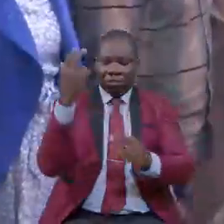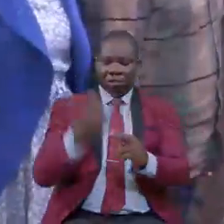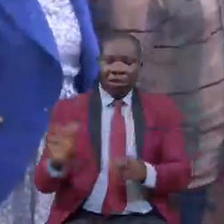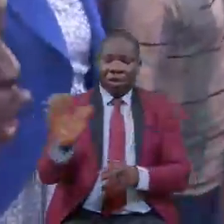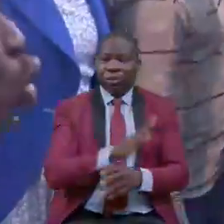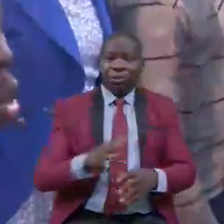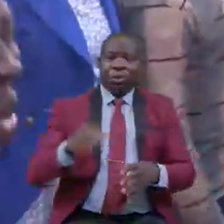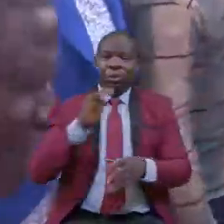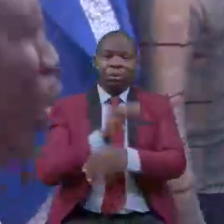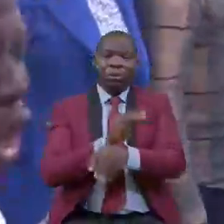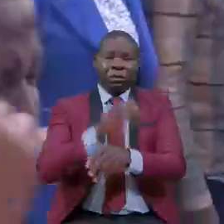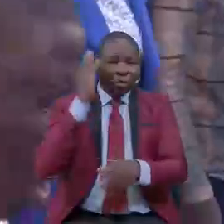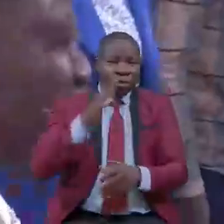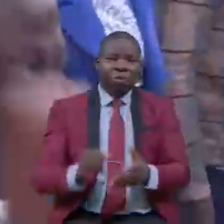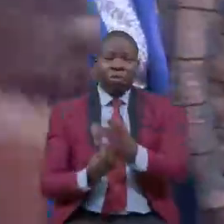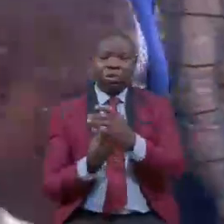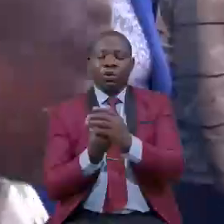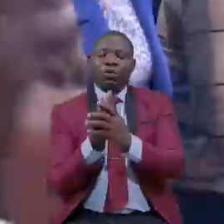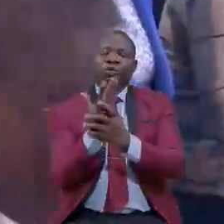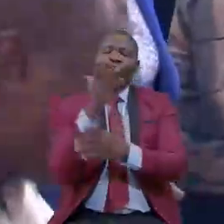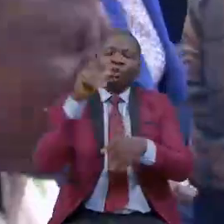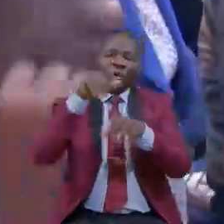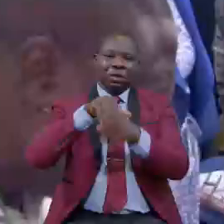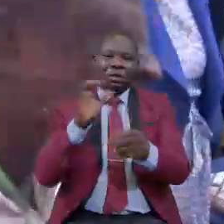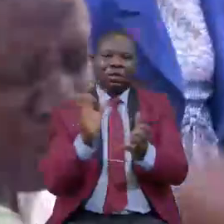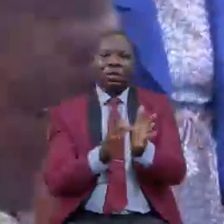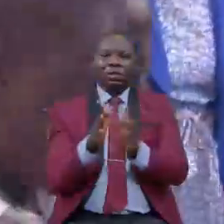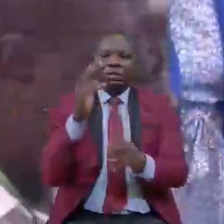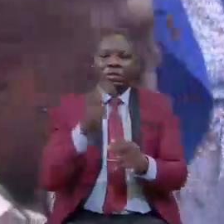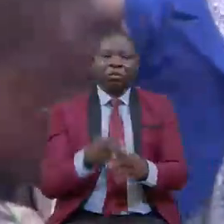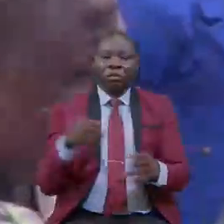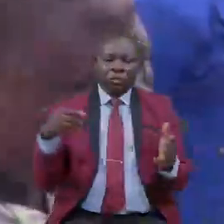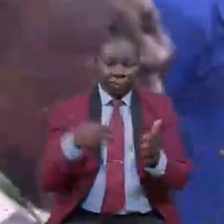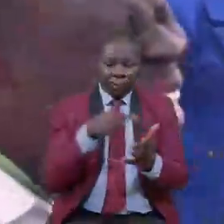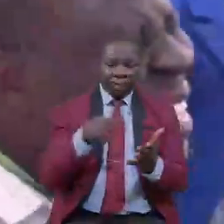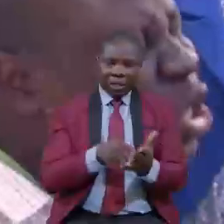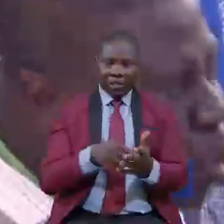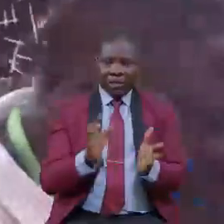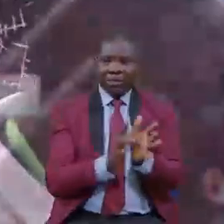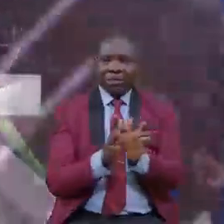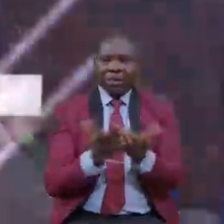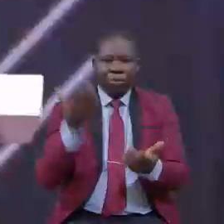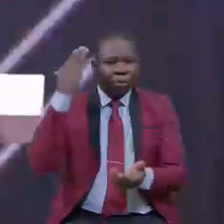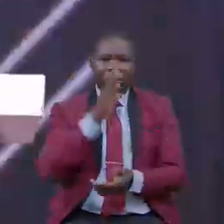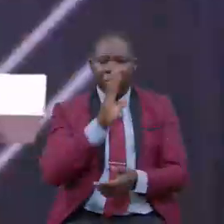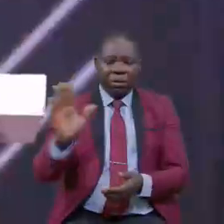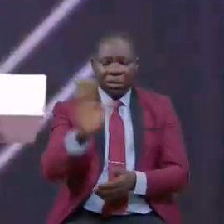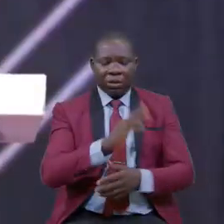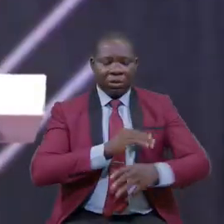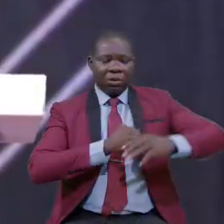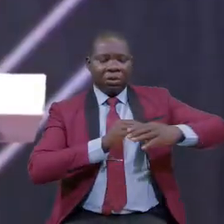blossome this Bible will be your guide this